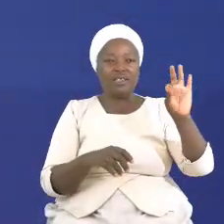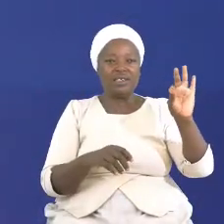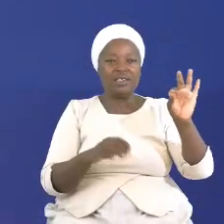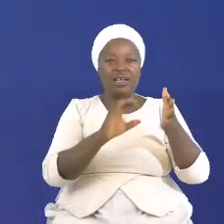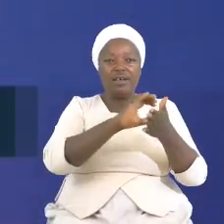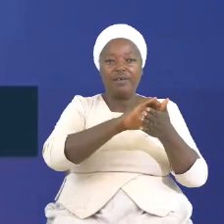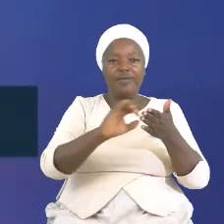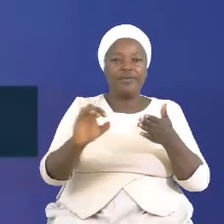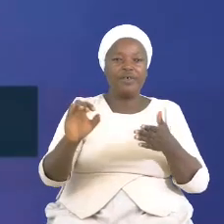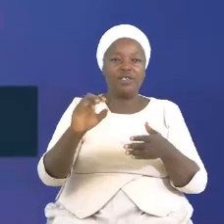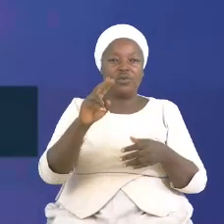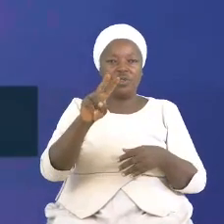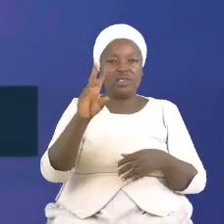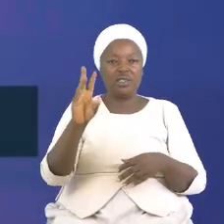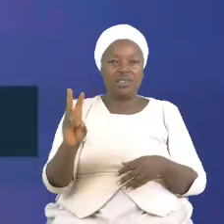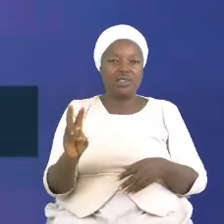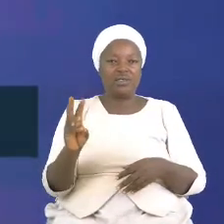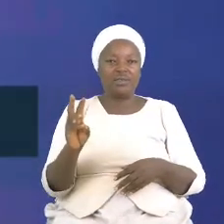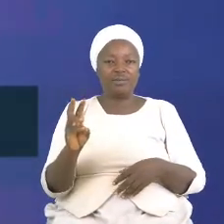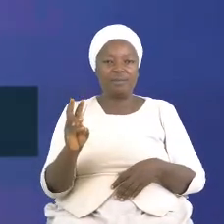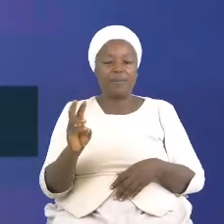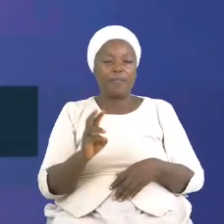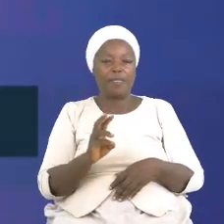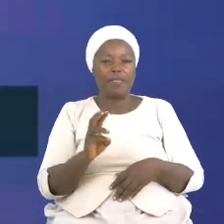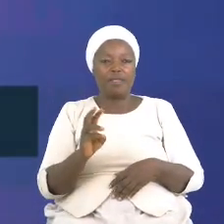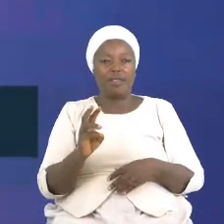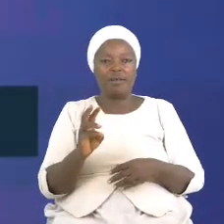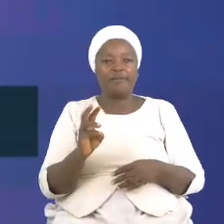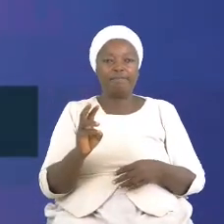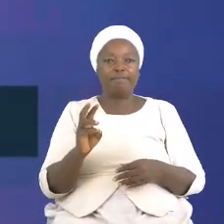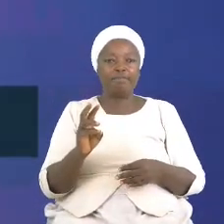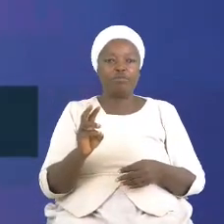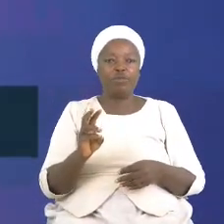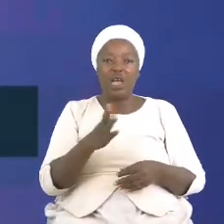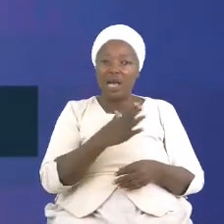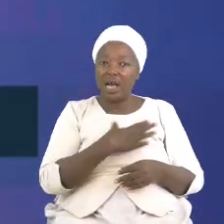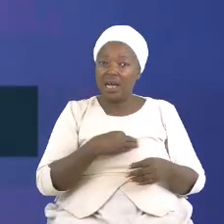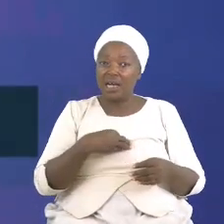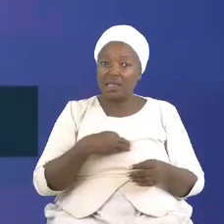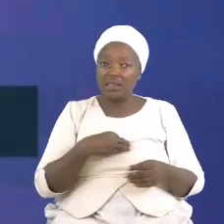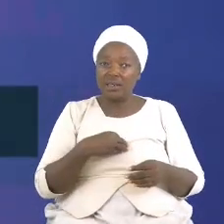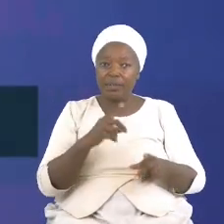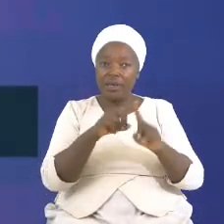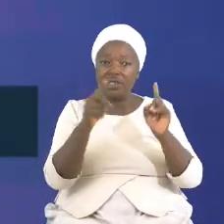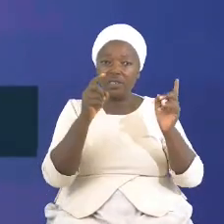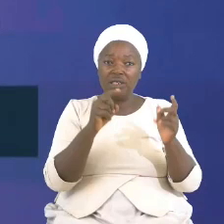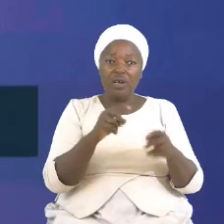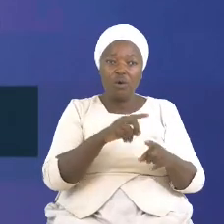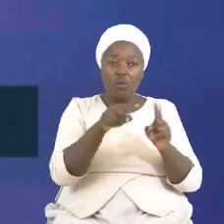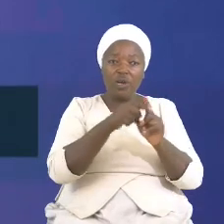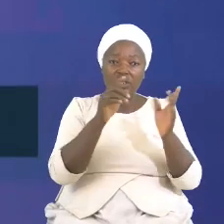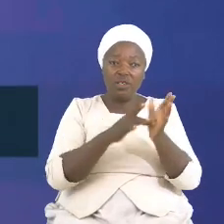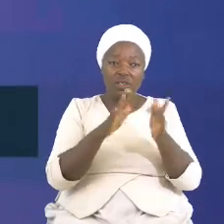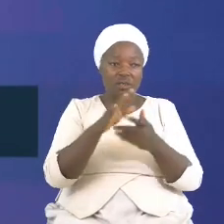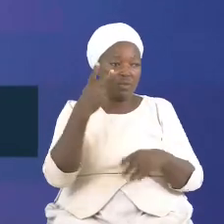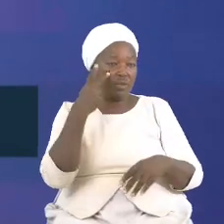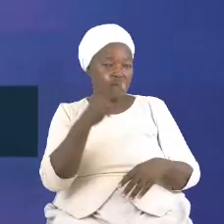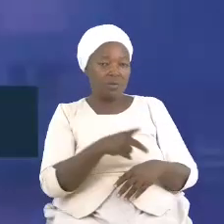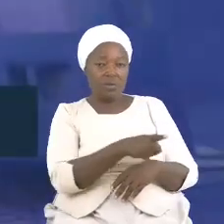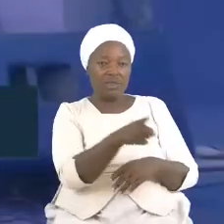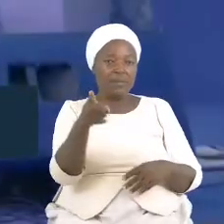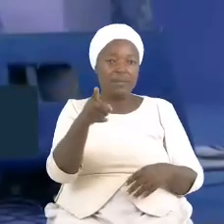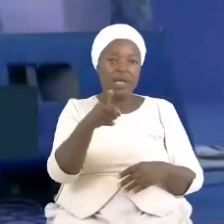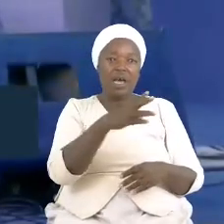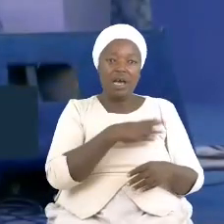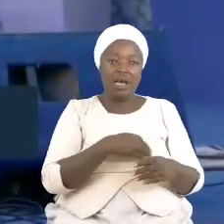chapter 19, verse 26. But Jesus beheld them and